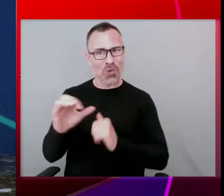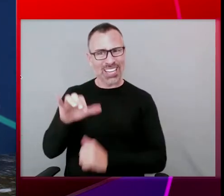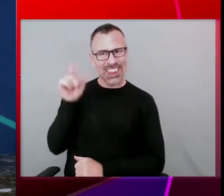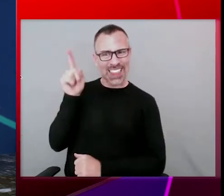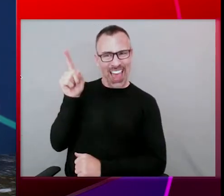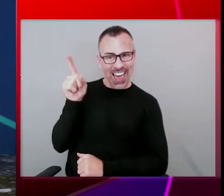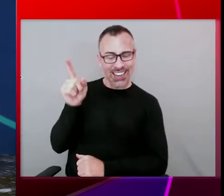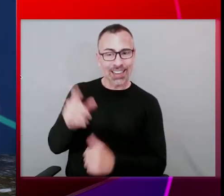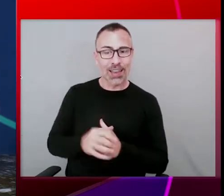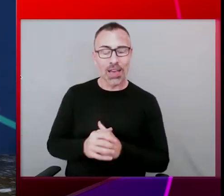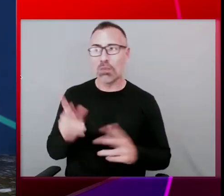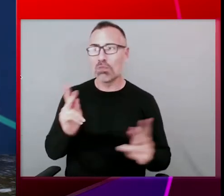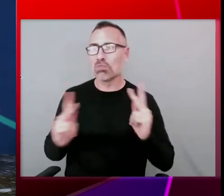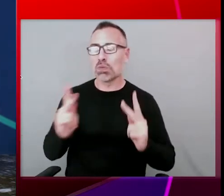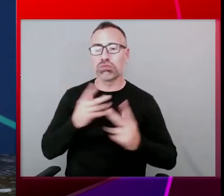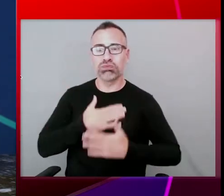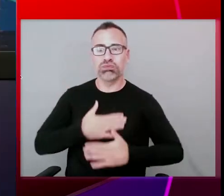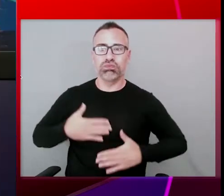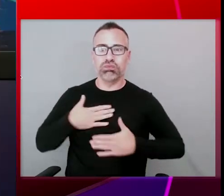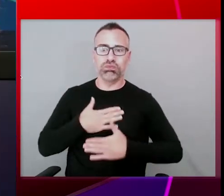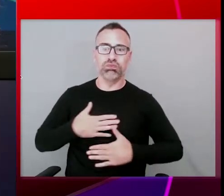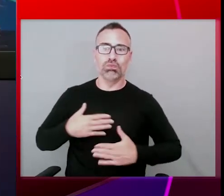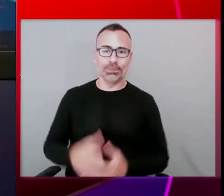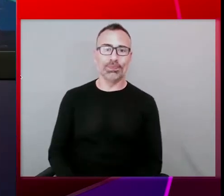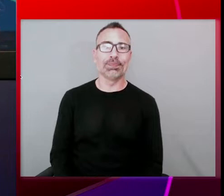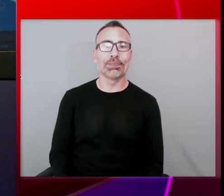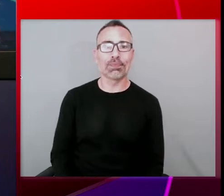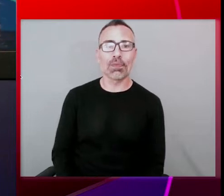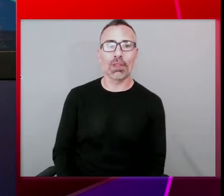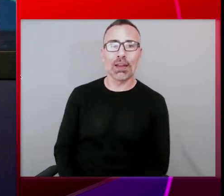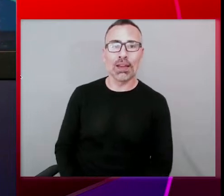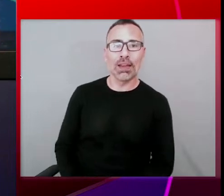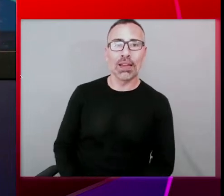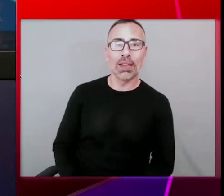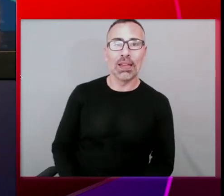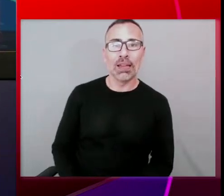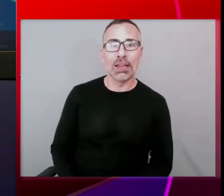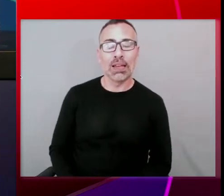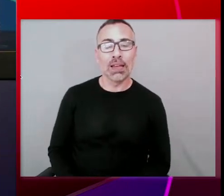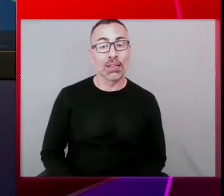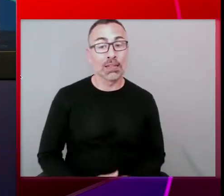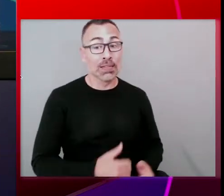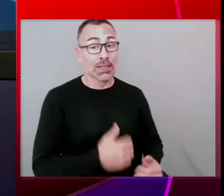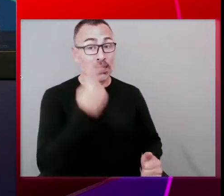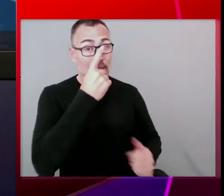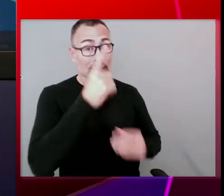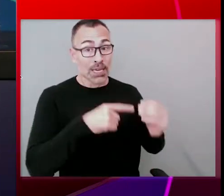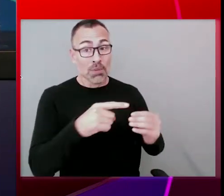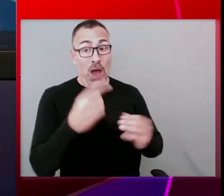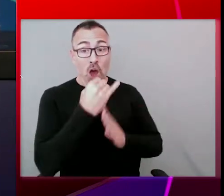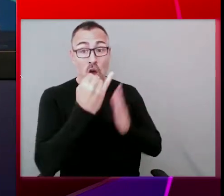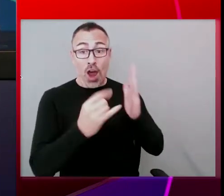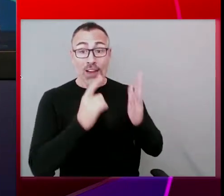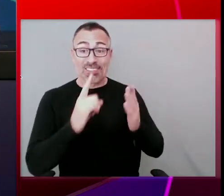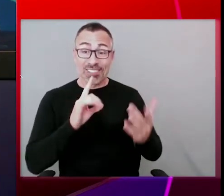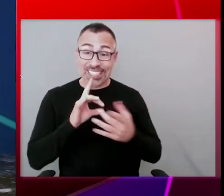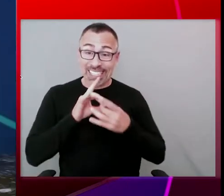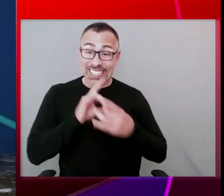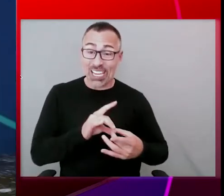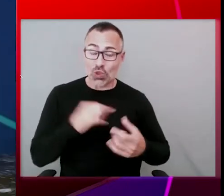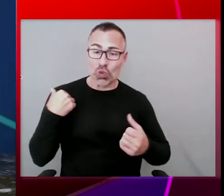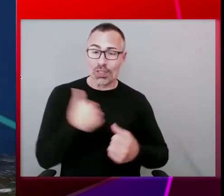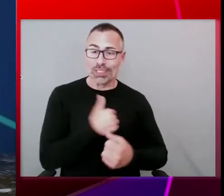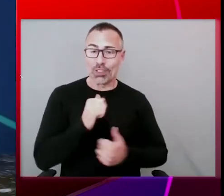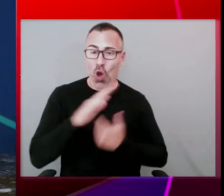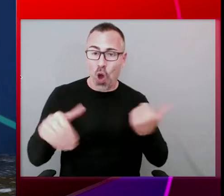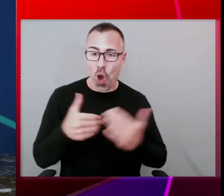and people have a great time with it. Yeah, the thing about arts is it really connects with us all on an emotional level, a deep